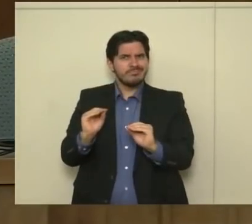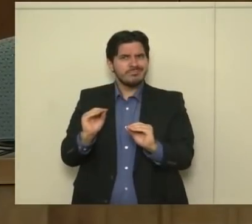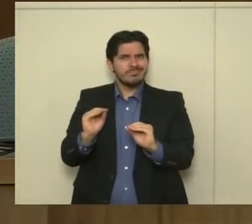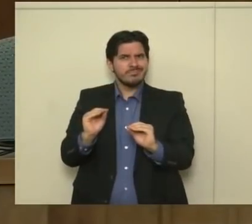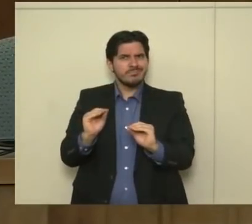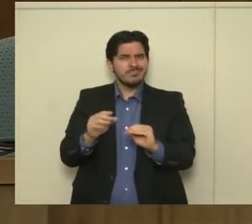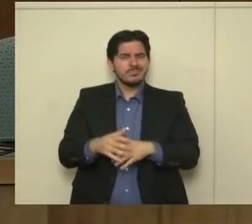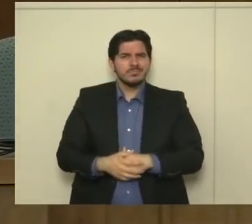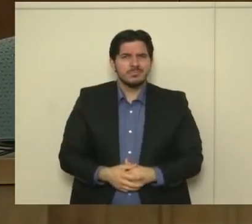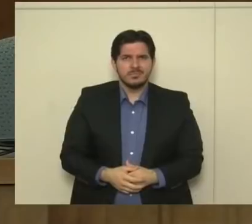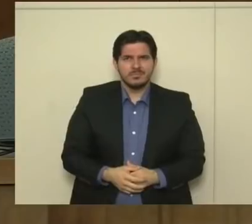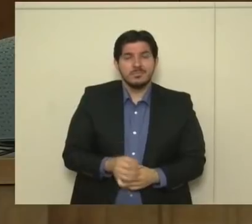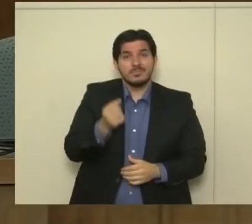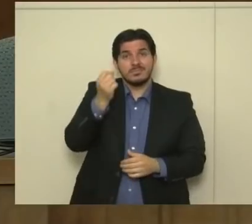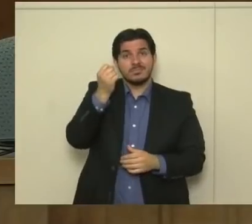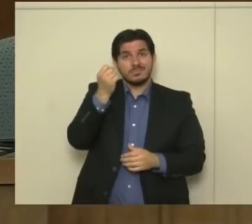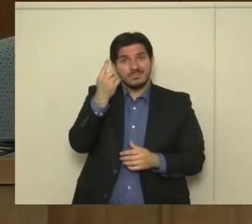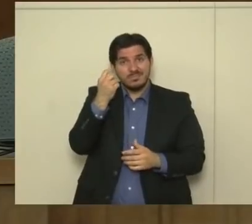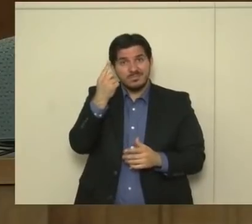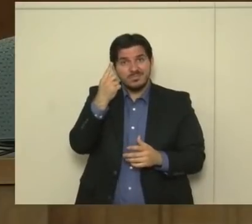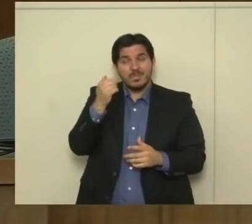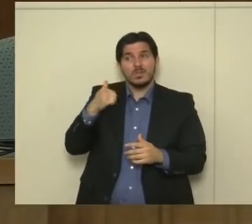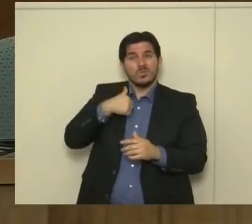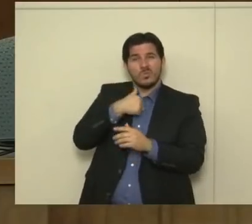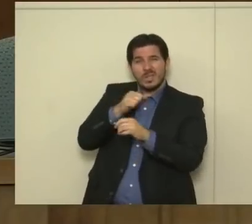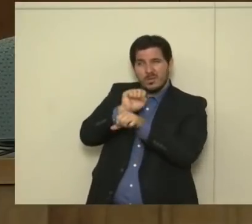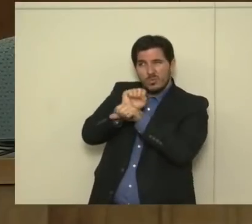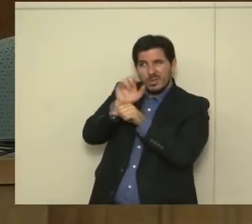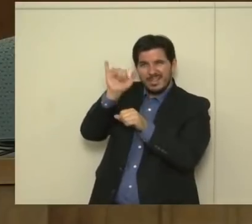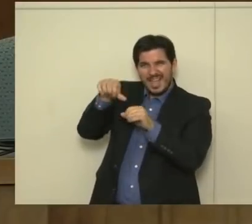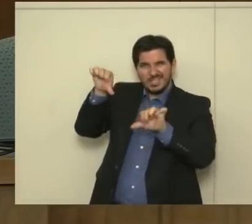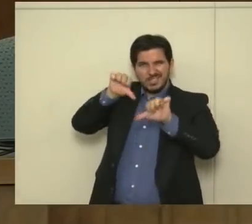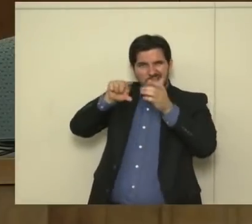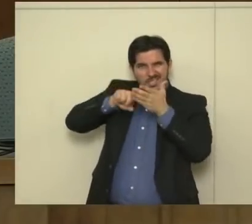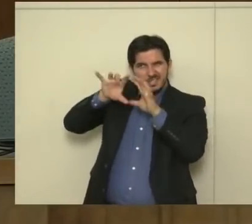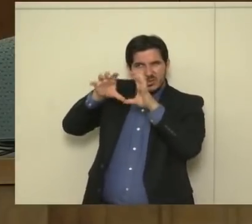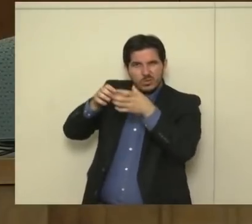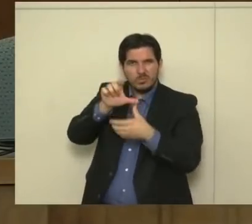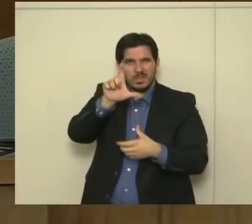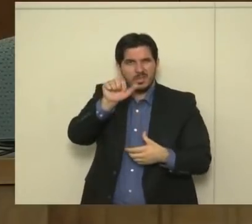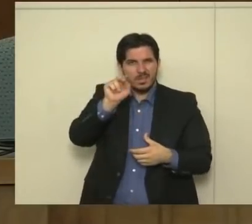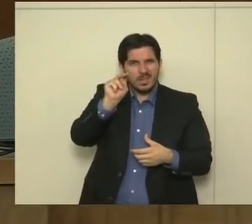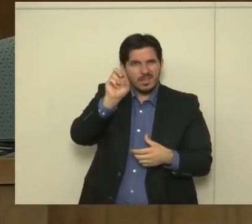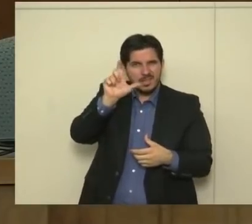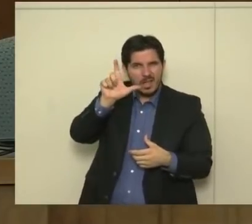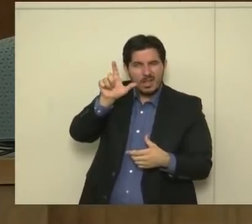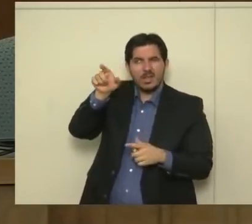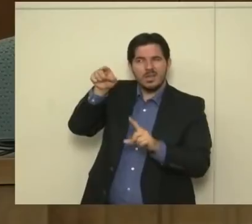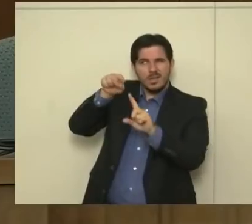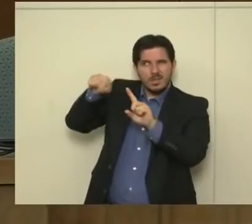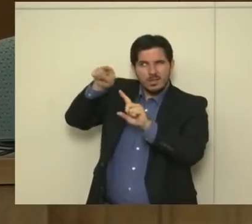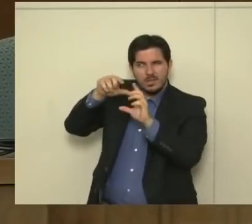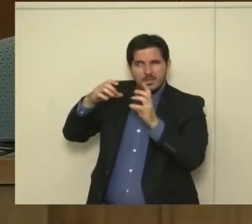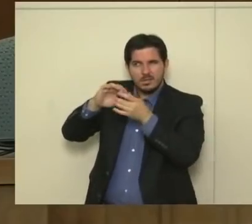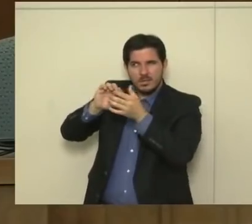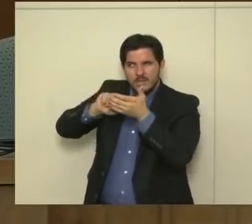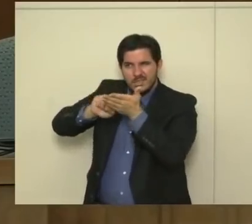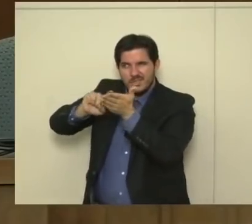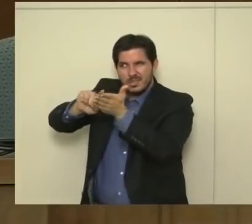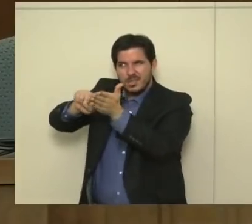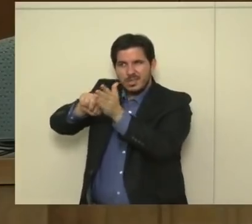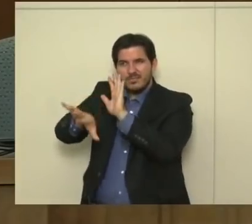In our modeling and work with Lionel again suggests that it's about a 1 to 15. So because symptomatic people come forth,